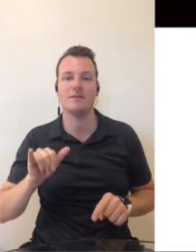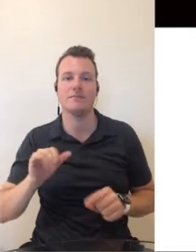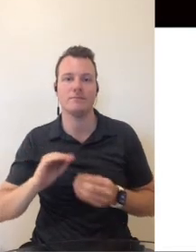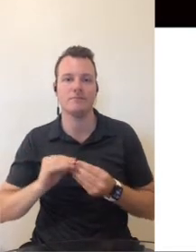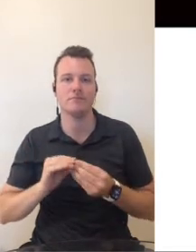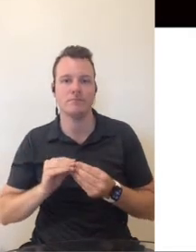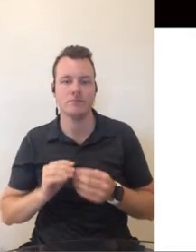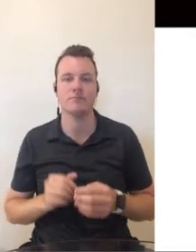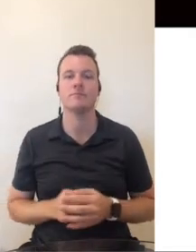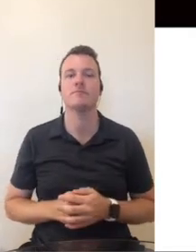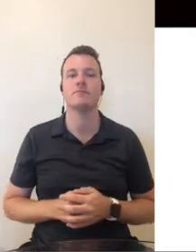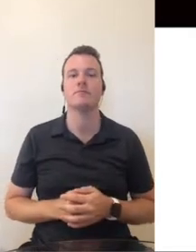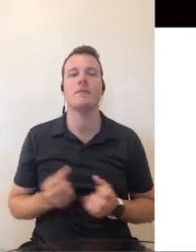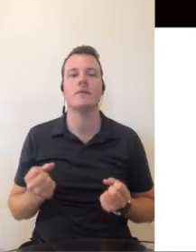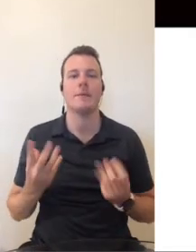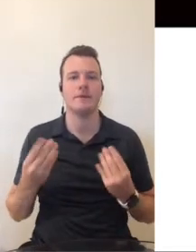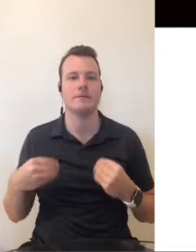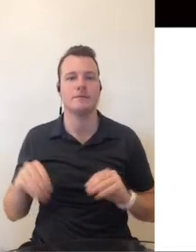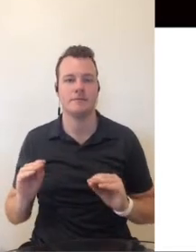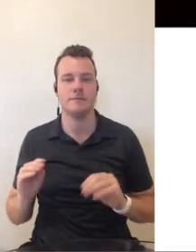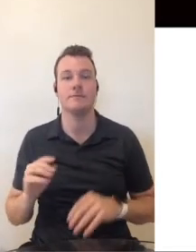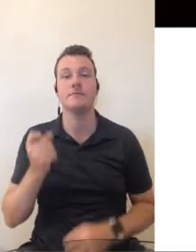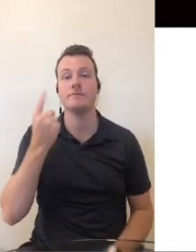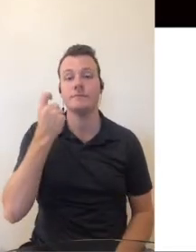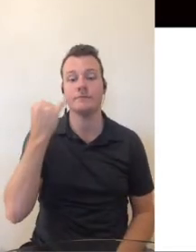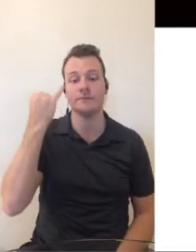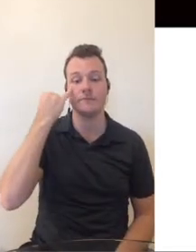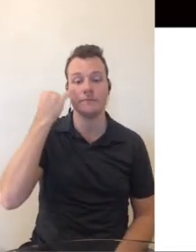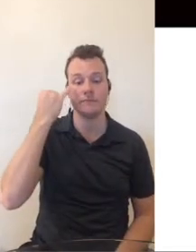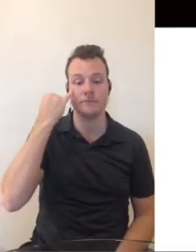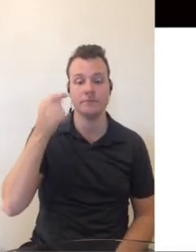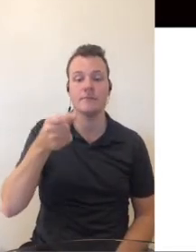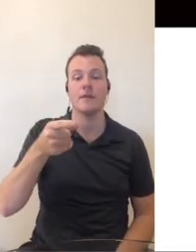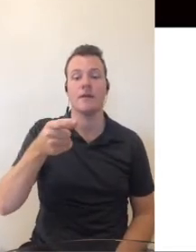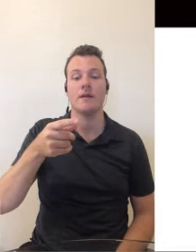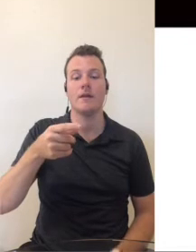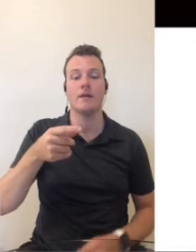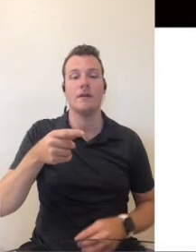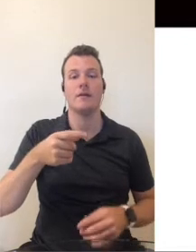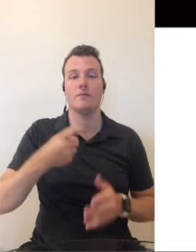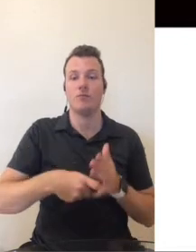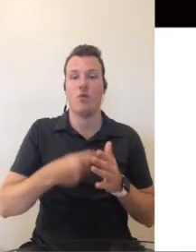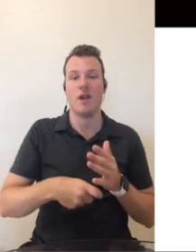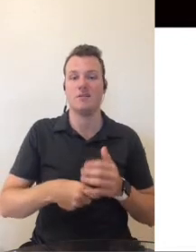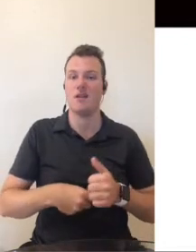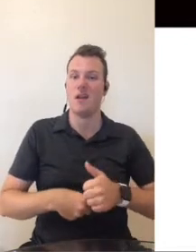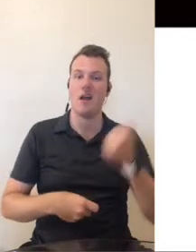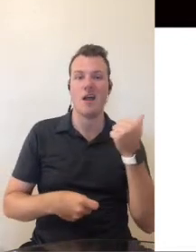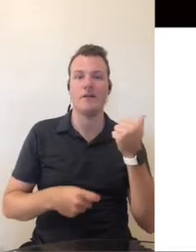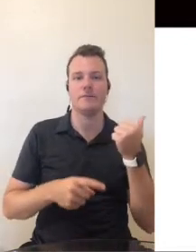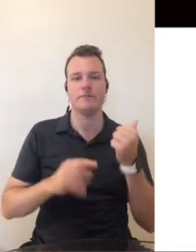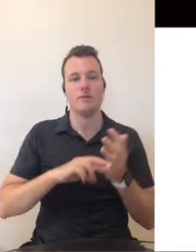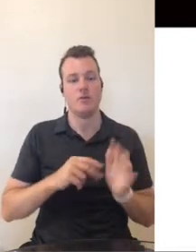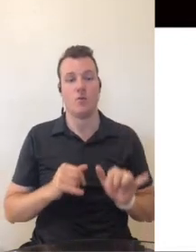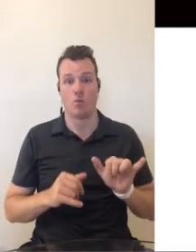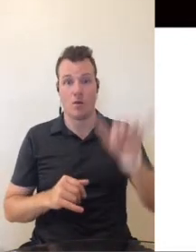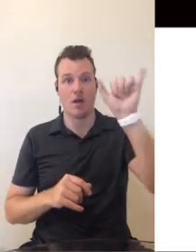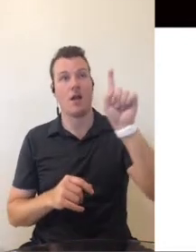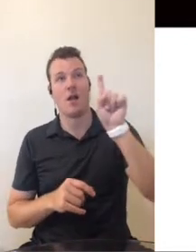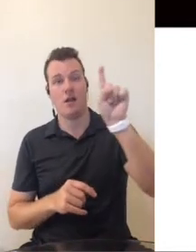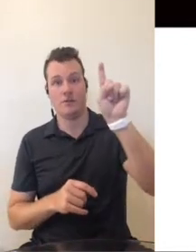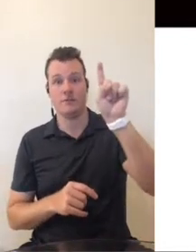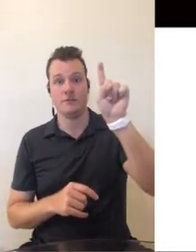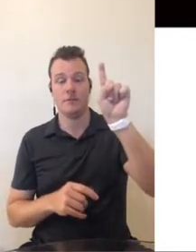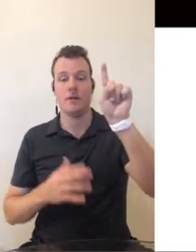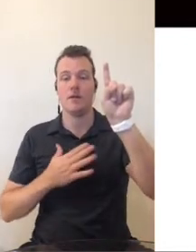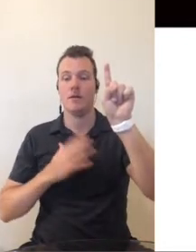okay? Now, if I have a high price, which will be at the top of the y-axis, you'll notice